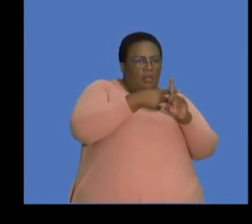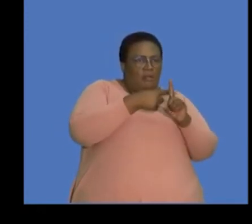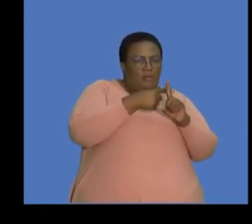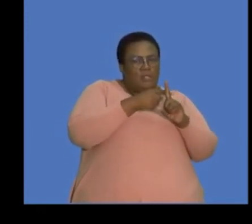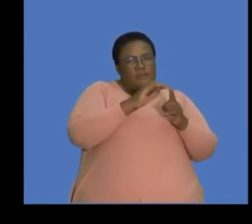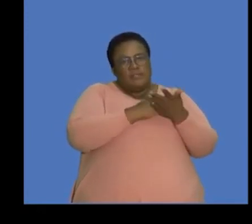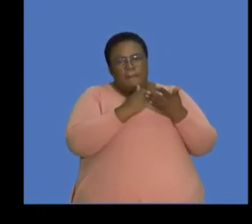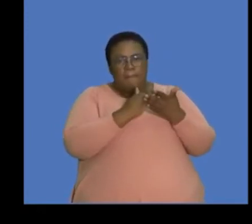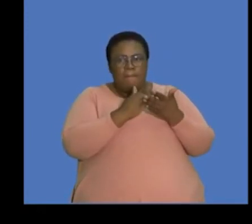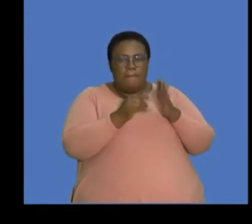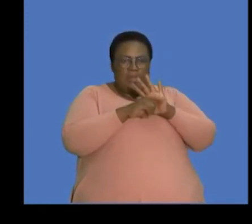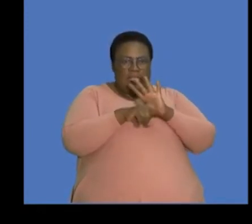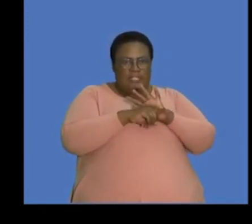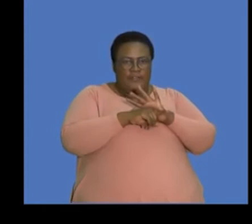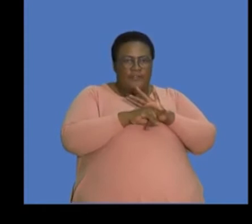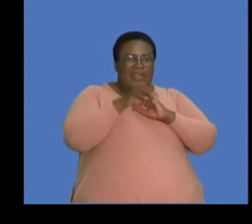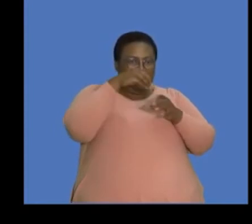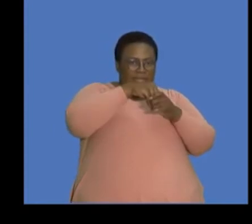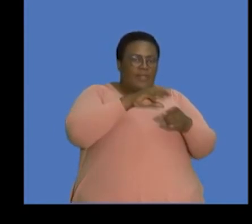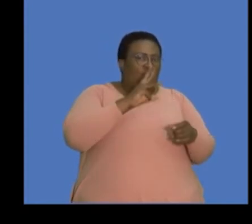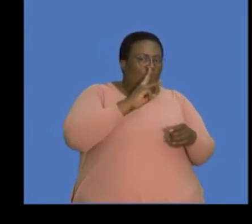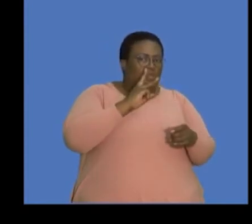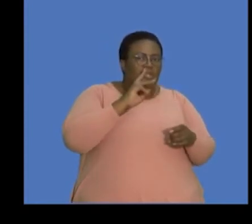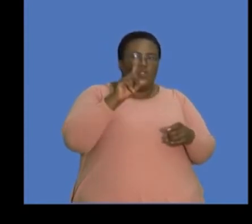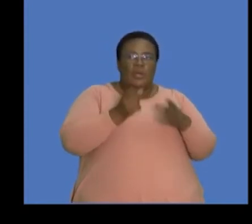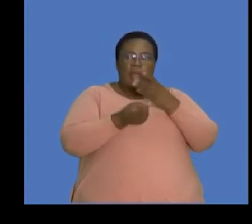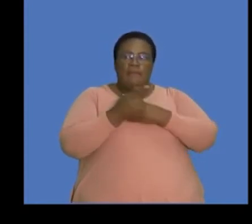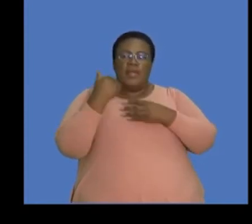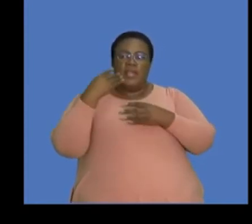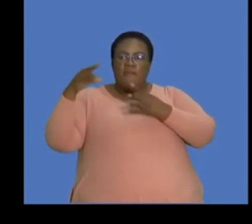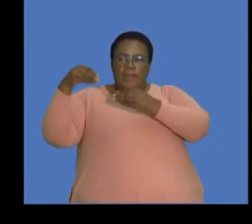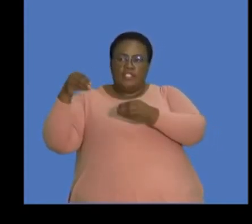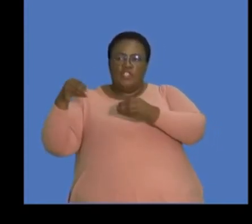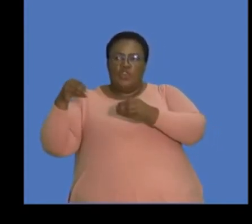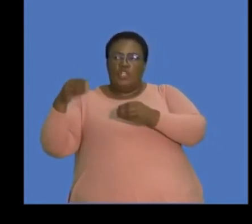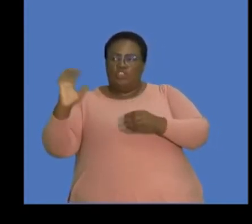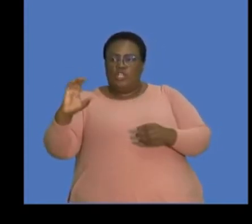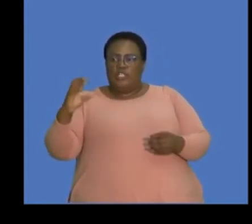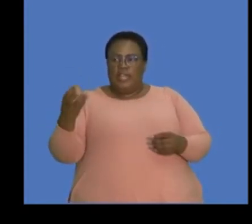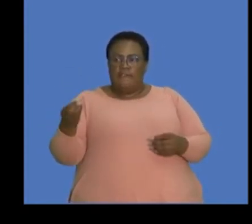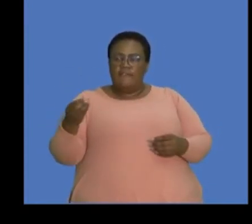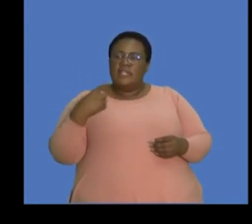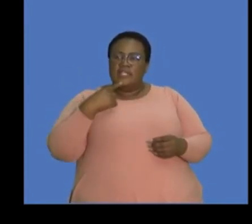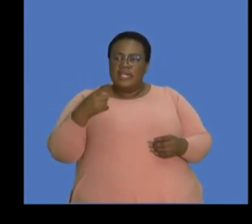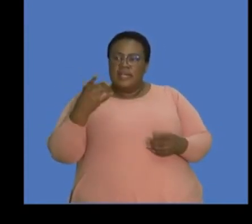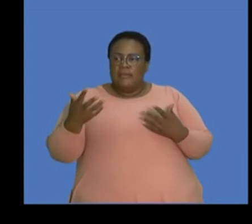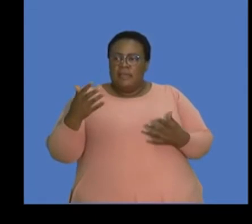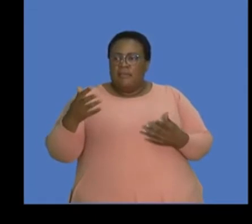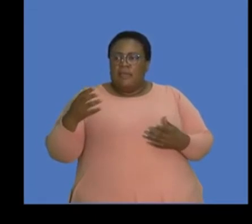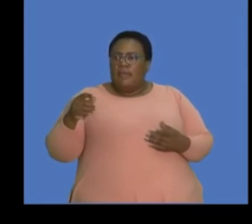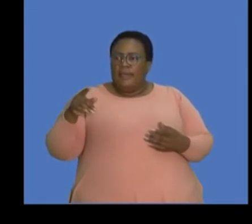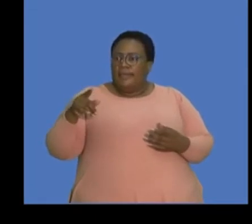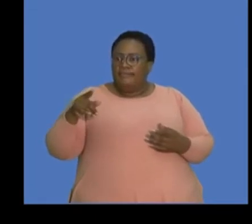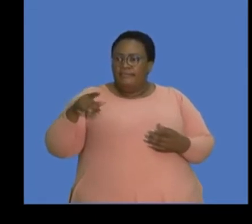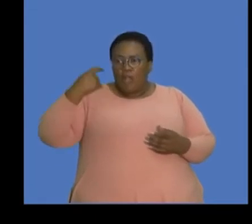others are slightly negative. So what happens when you bring a charged material? Let's say the surface of this comb is positive,